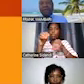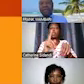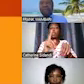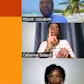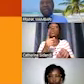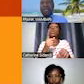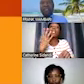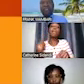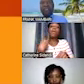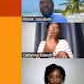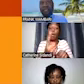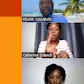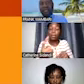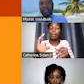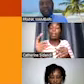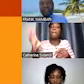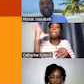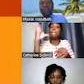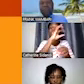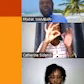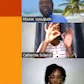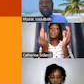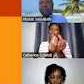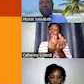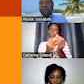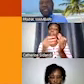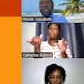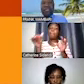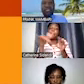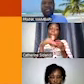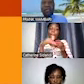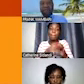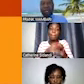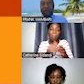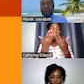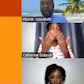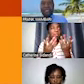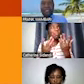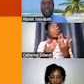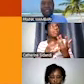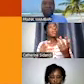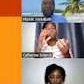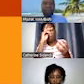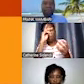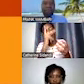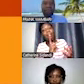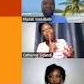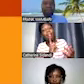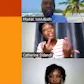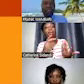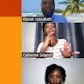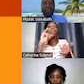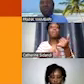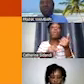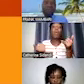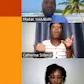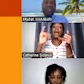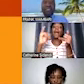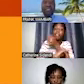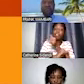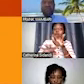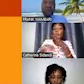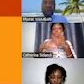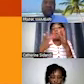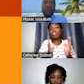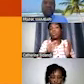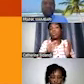member, somebody that you depend on, a spouse or a parent. Loss of somebody that is very close